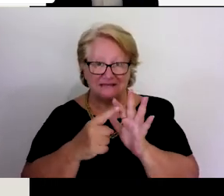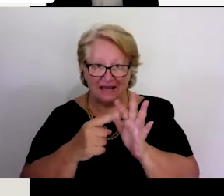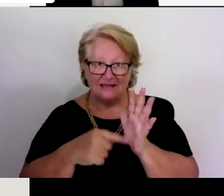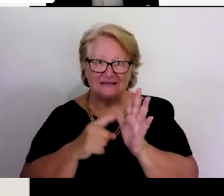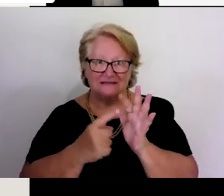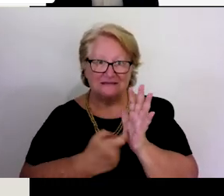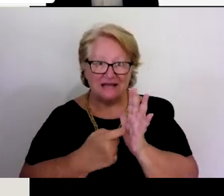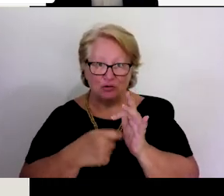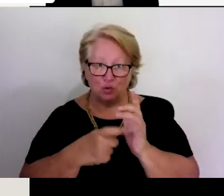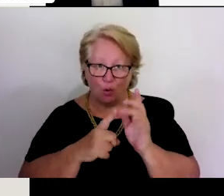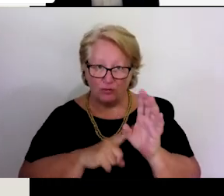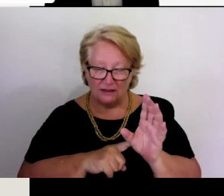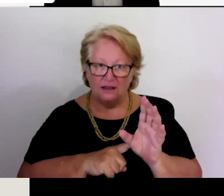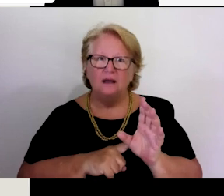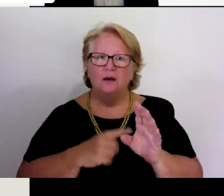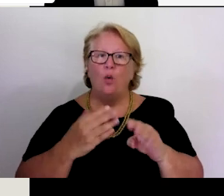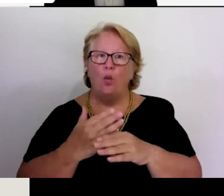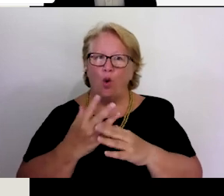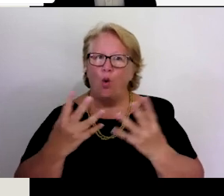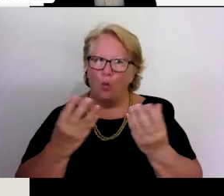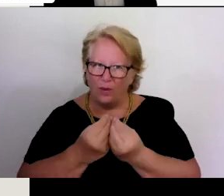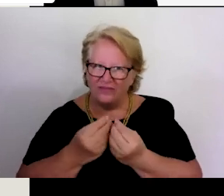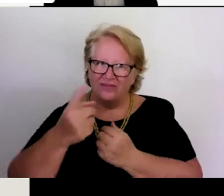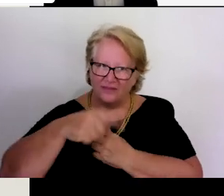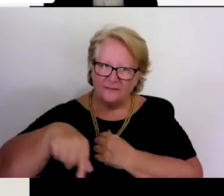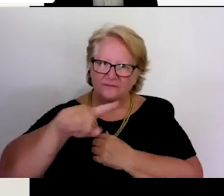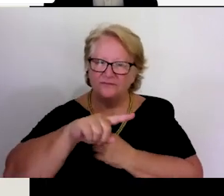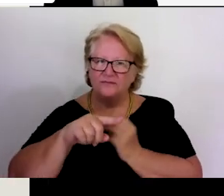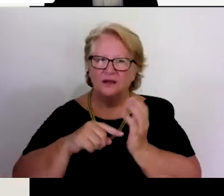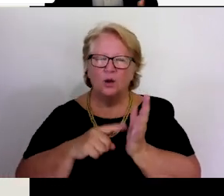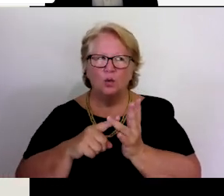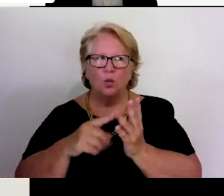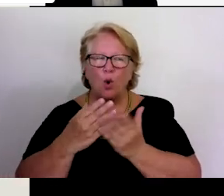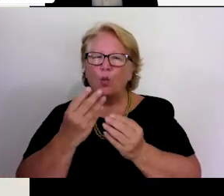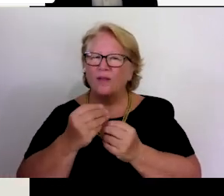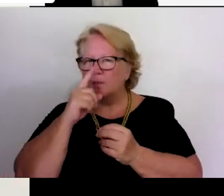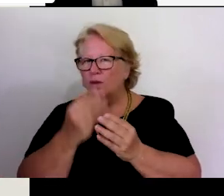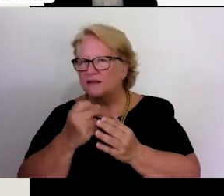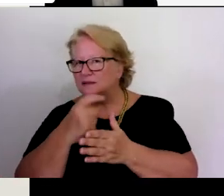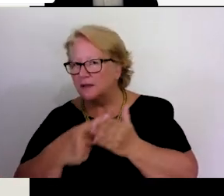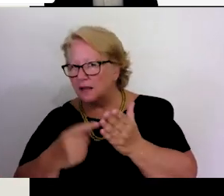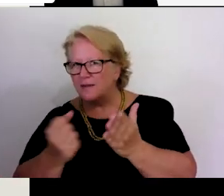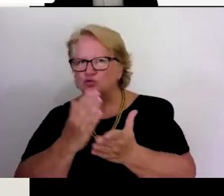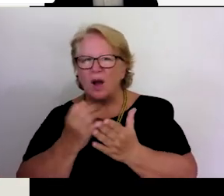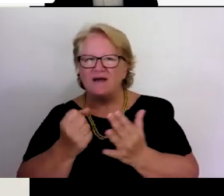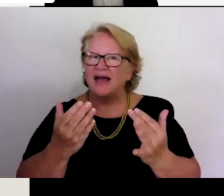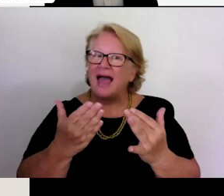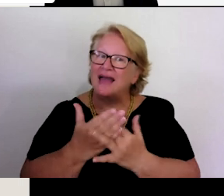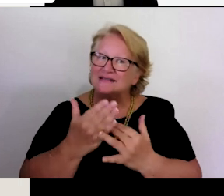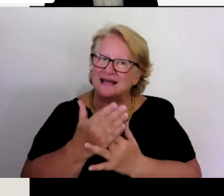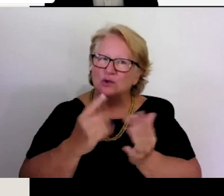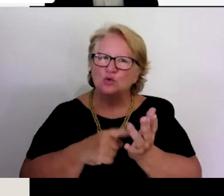Australian government, working together with people with disability to make sure that there's access to these linked administrative